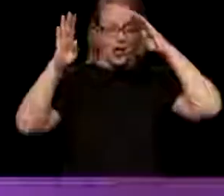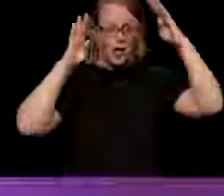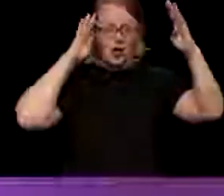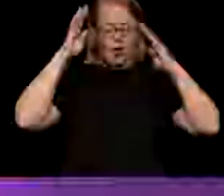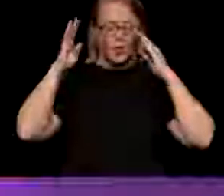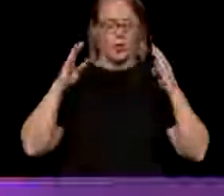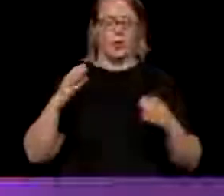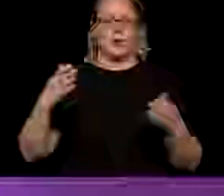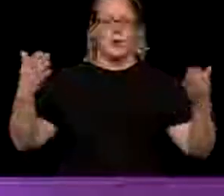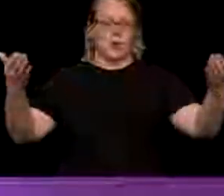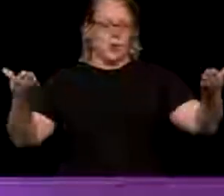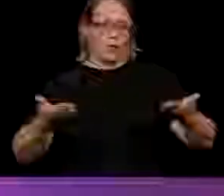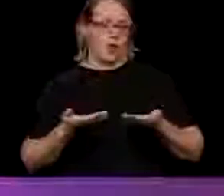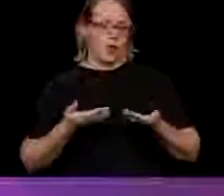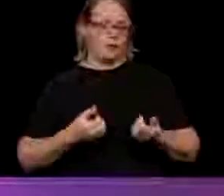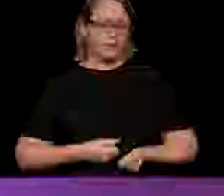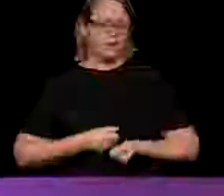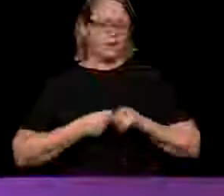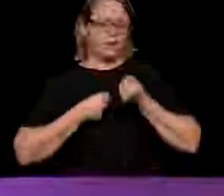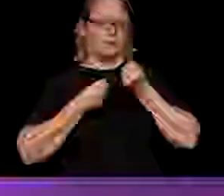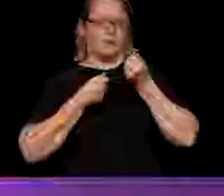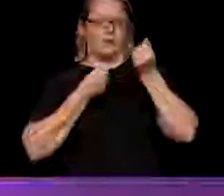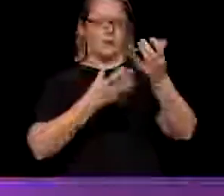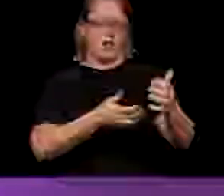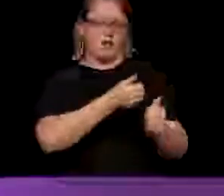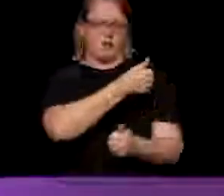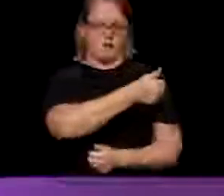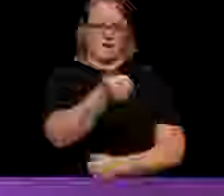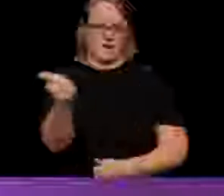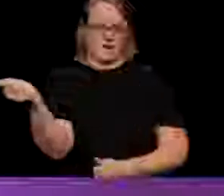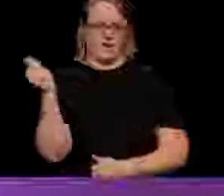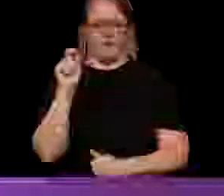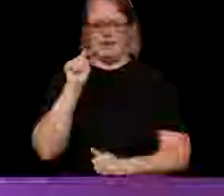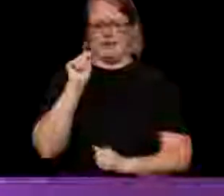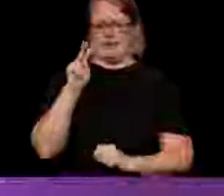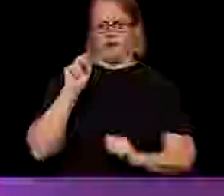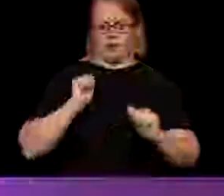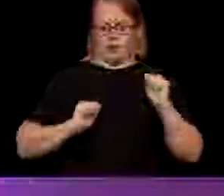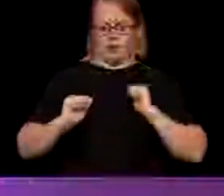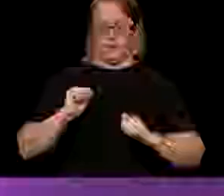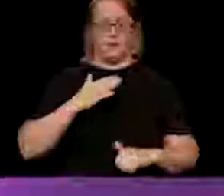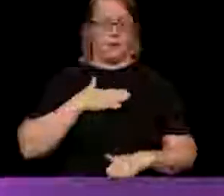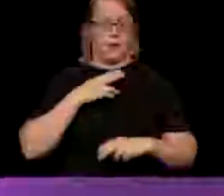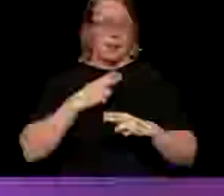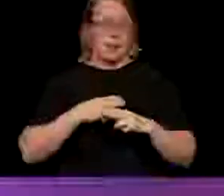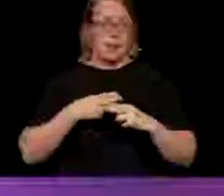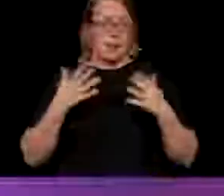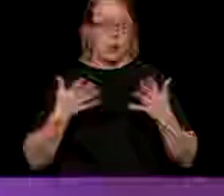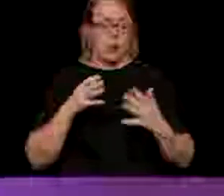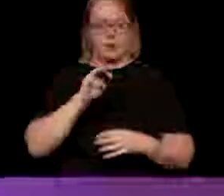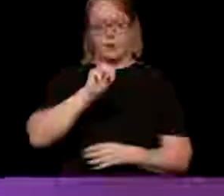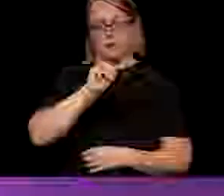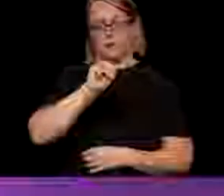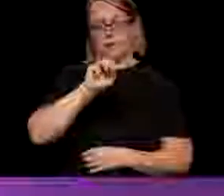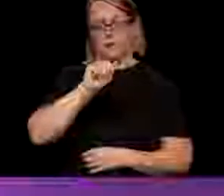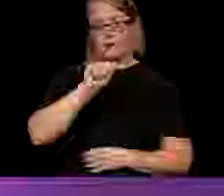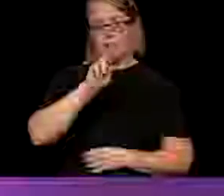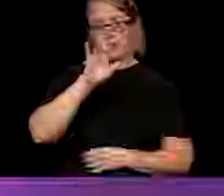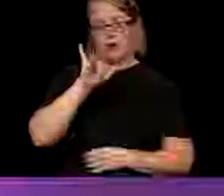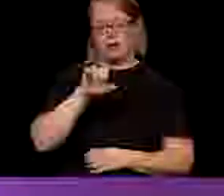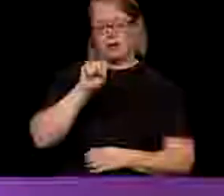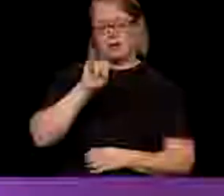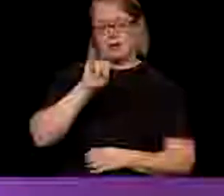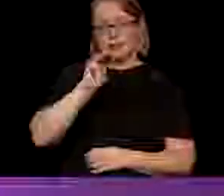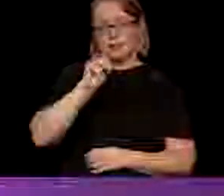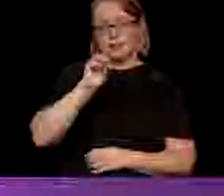Hello, my name is Mary Simmons, and welcome to Express Yourself. We will be offering a painting